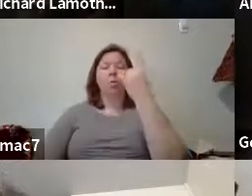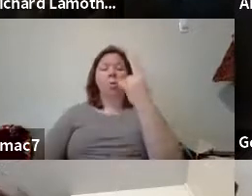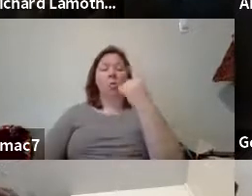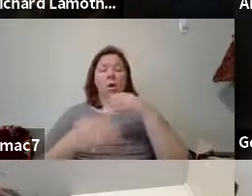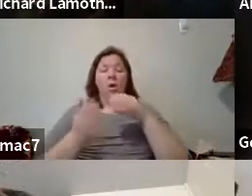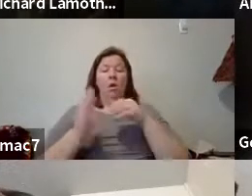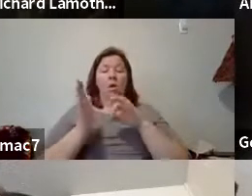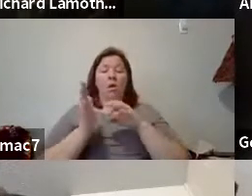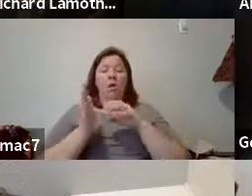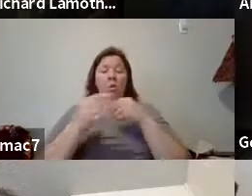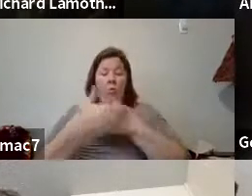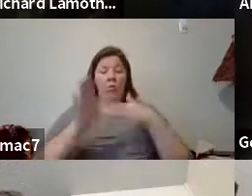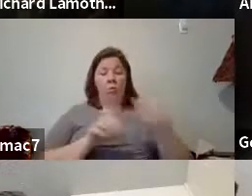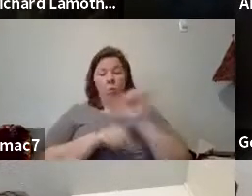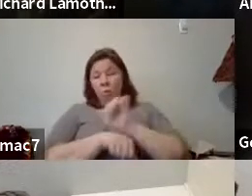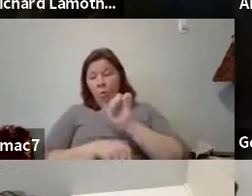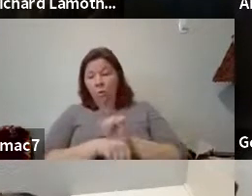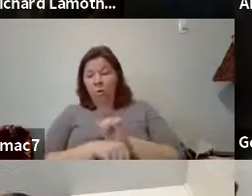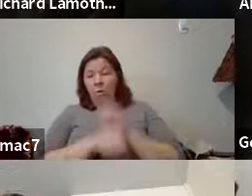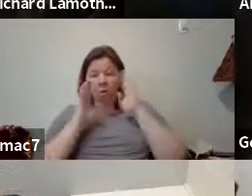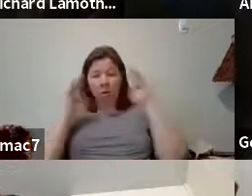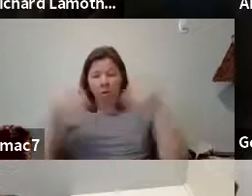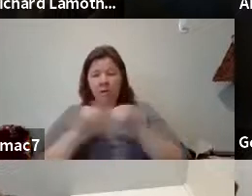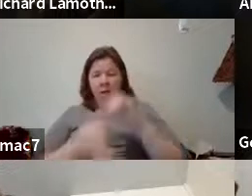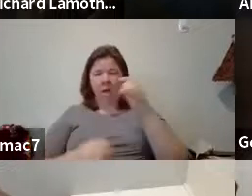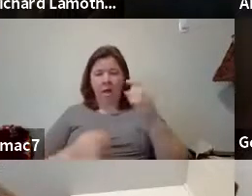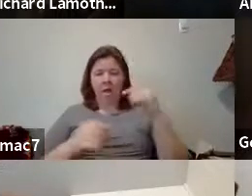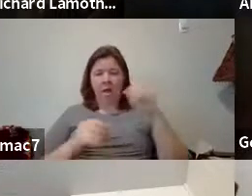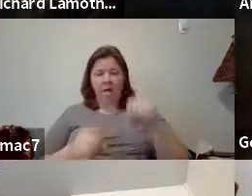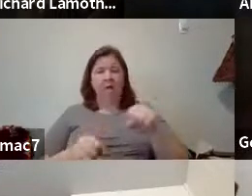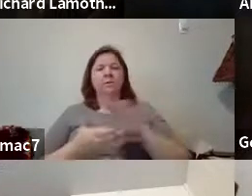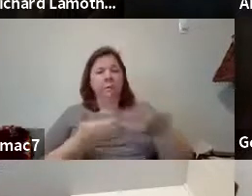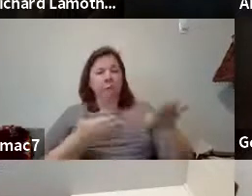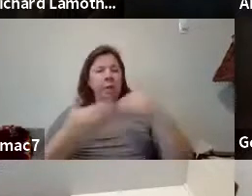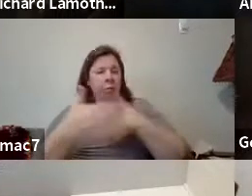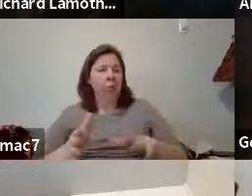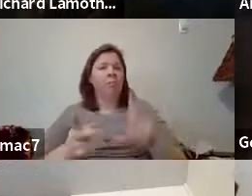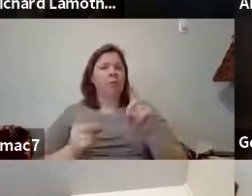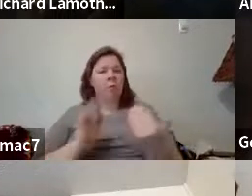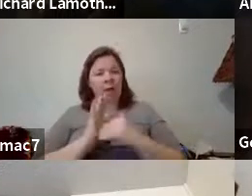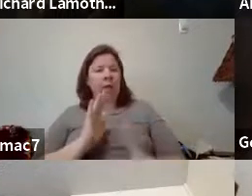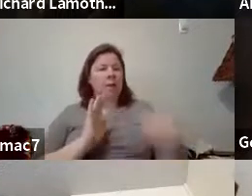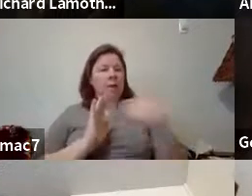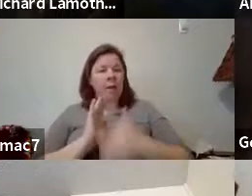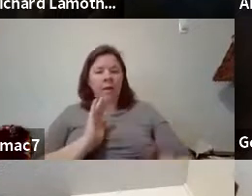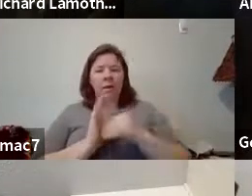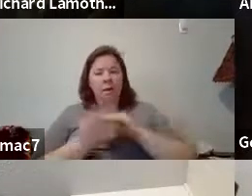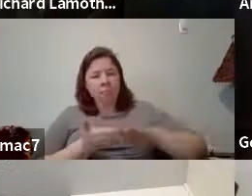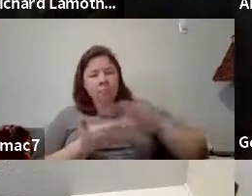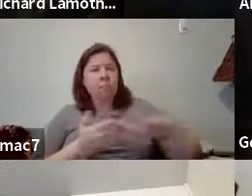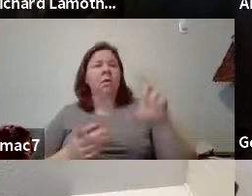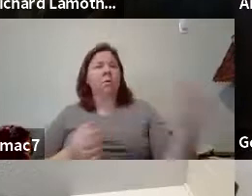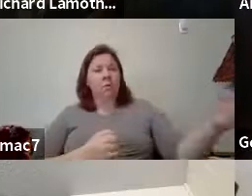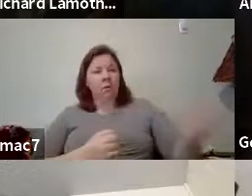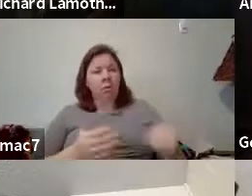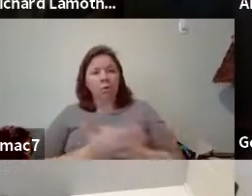they're limited in what they can do by how fast they can turn that room over. Well, in the United States, we have 4, 5,